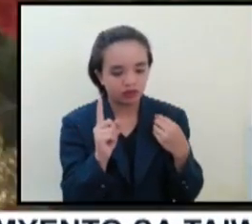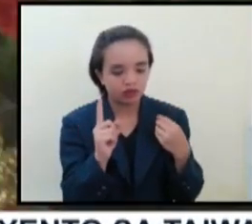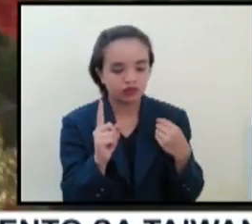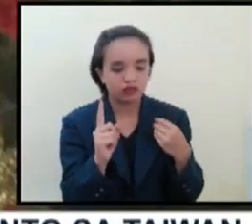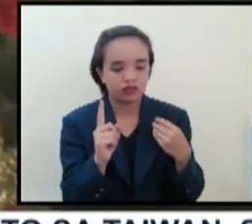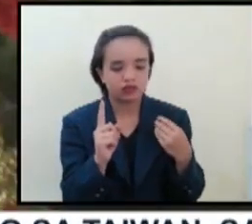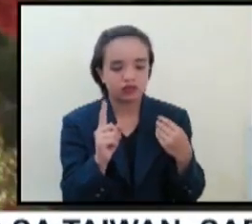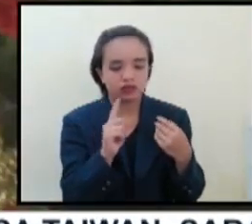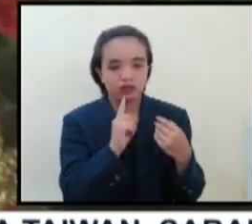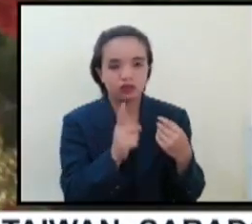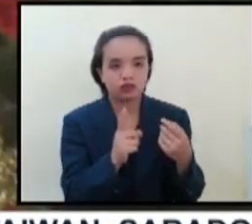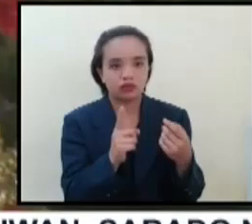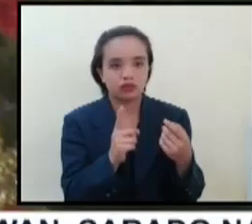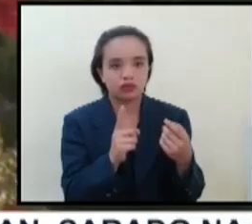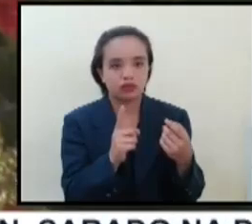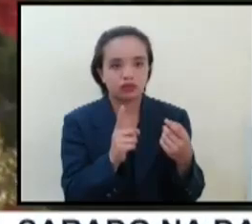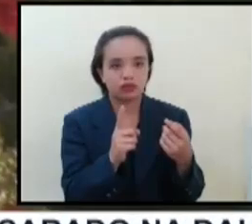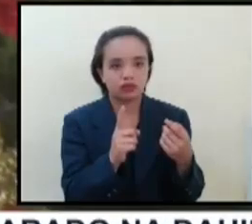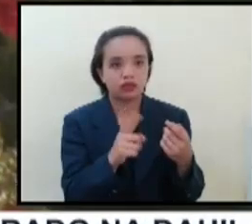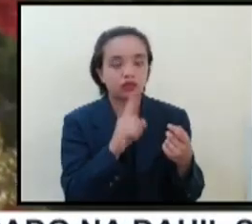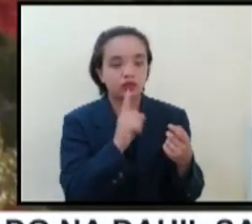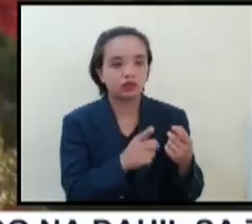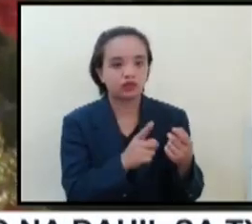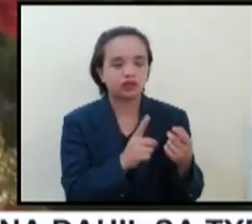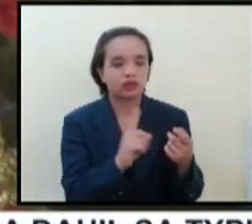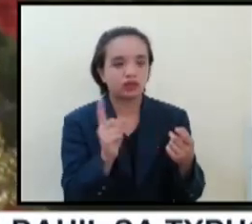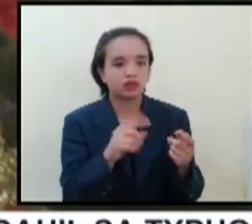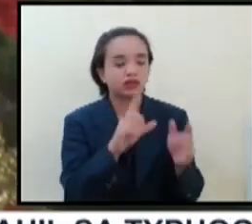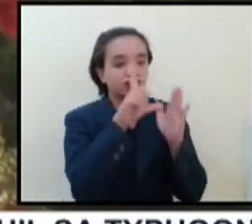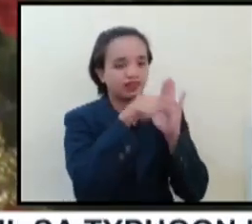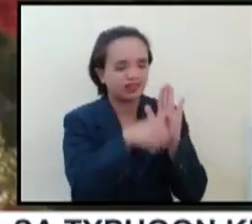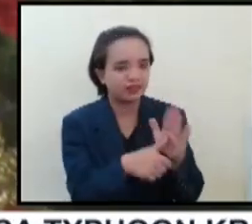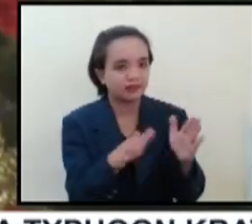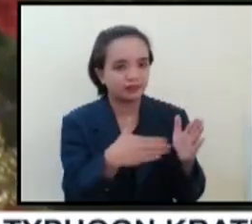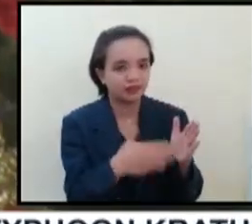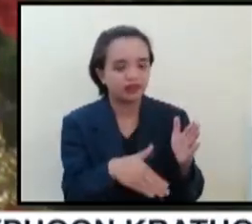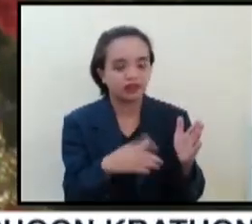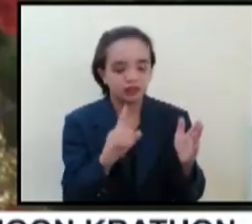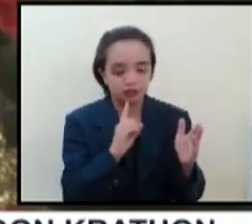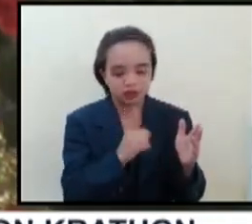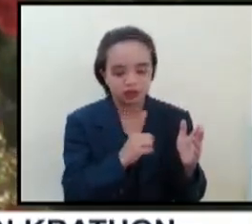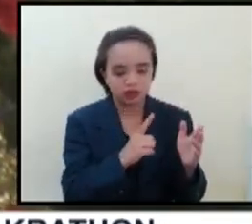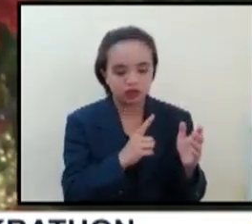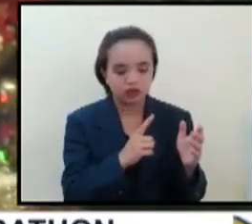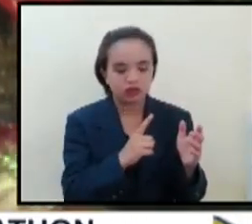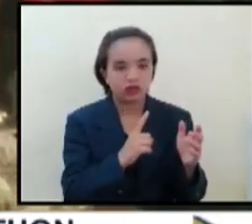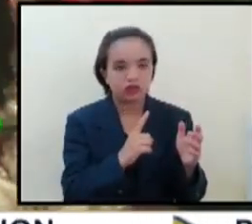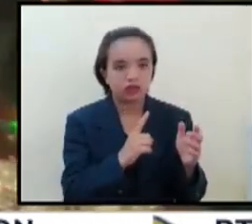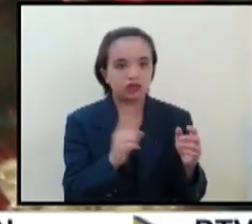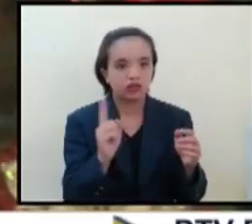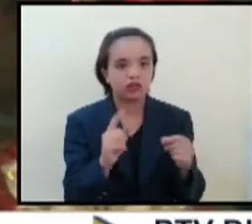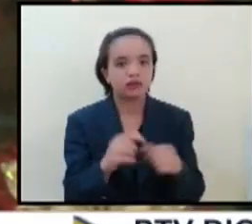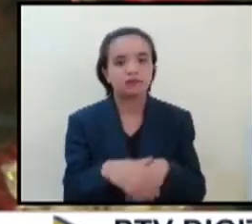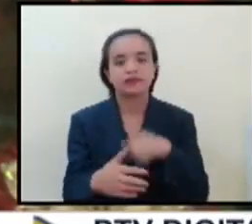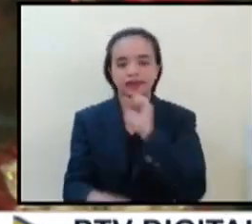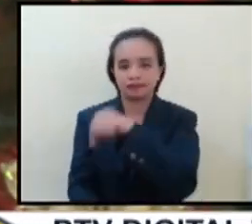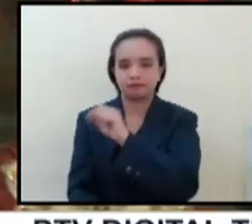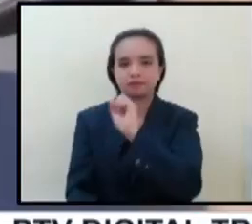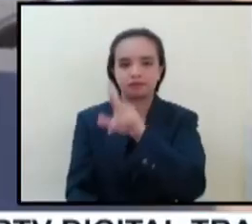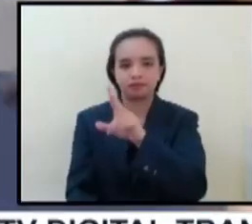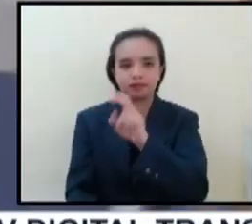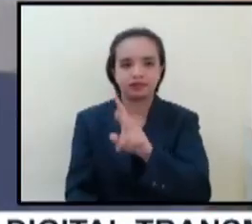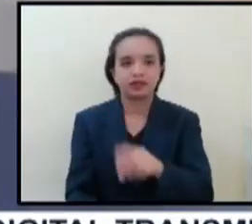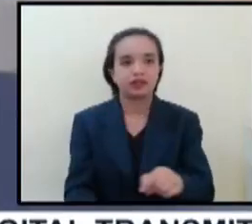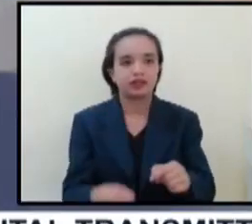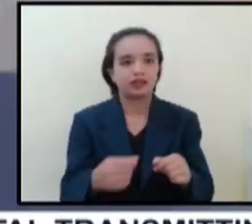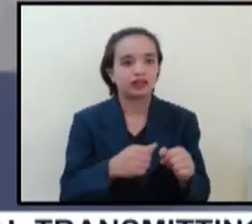I Stay? Oh, wow. Kakantayin ko yung mamaya. Medyo, mapanakit siyang kanta. Okay. Hindi ka lang kumakanta,